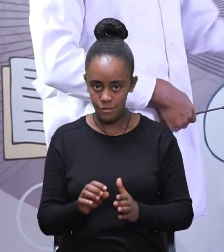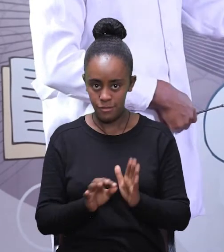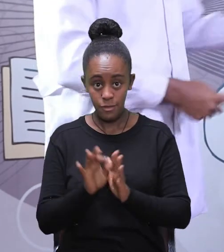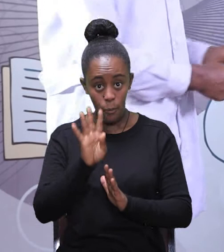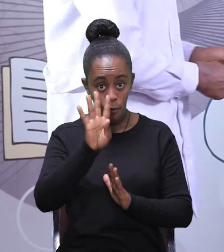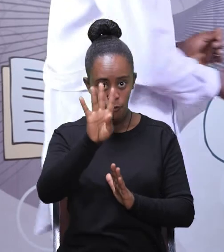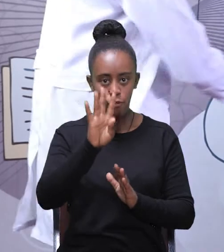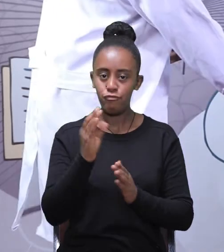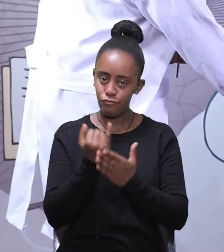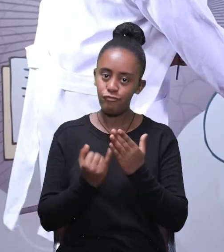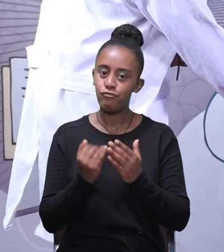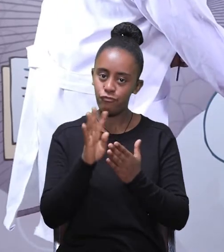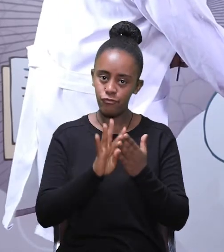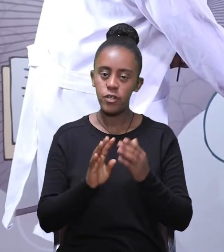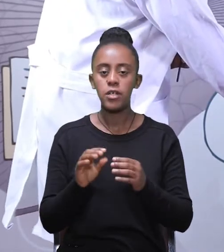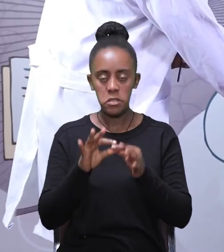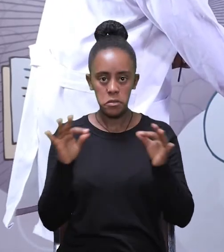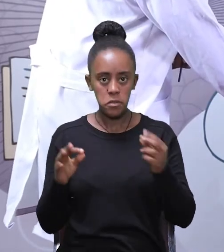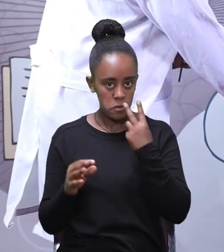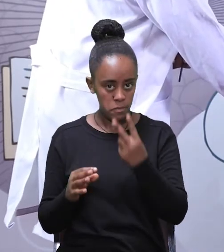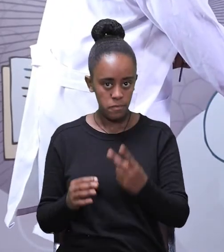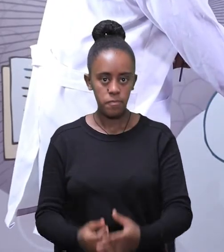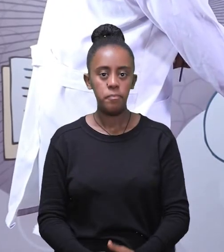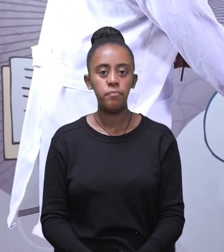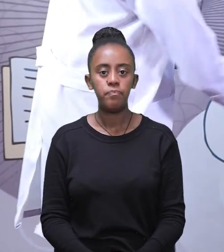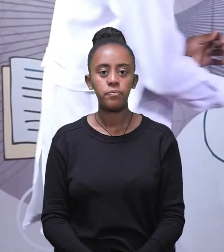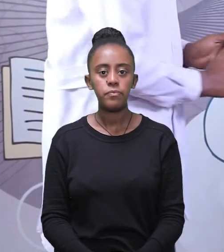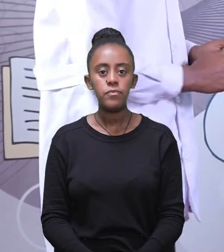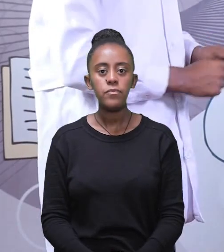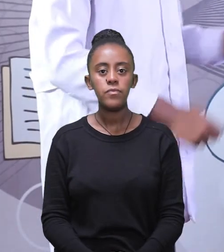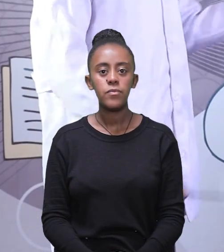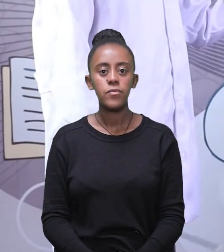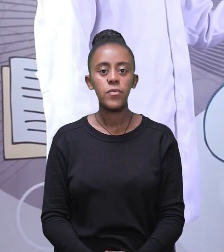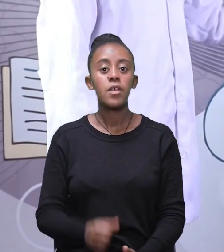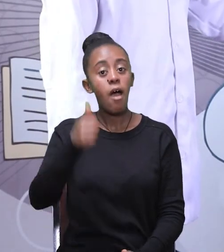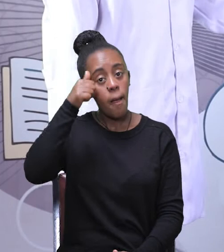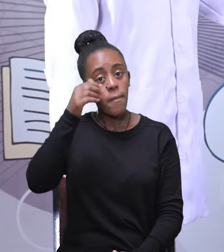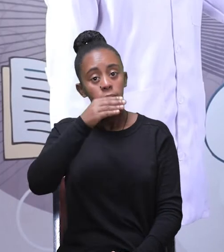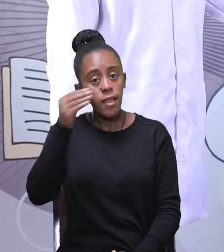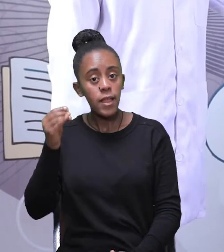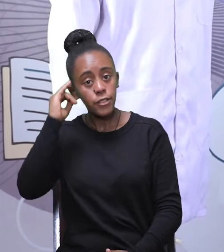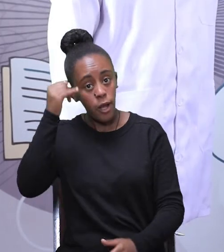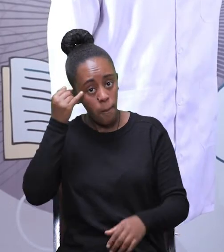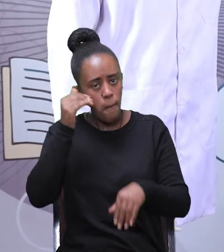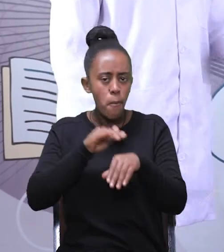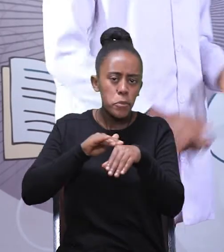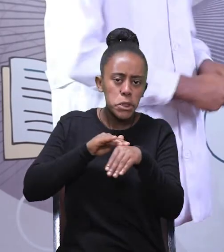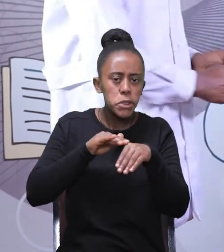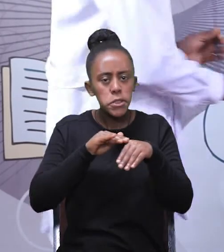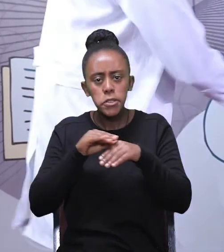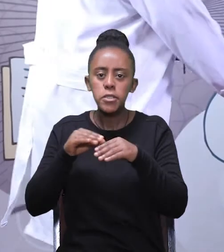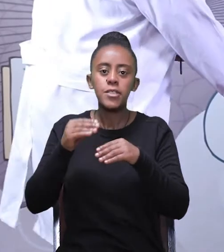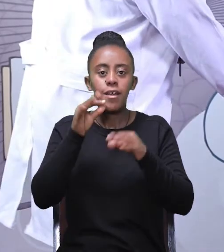number 4. Let us see the sentence. The sentence, it says, Ahmed and Jamal pet the